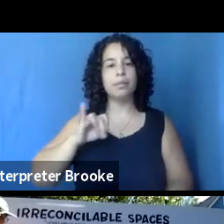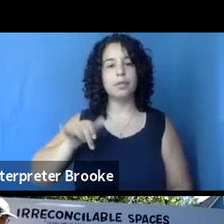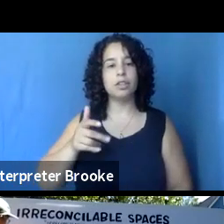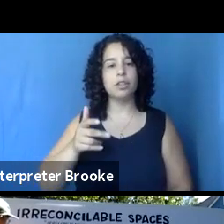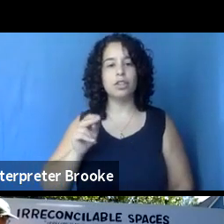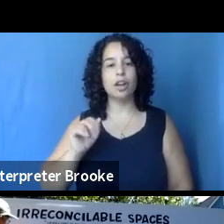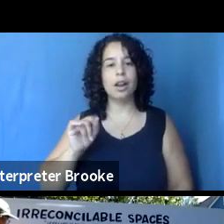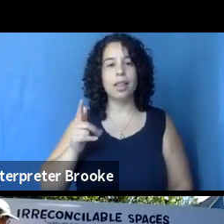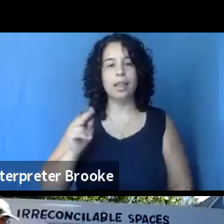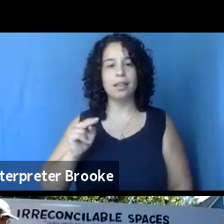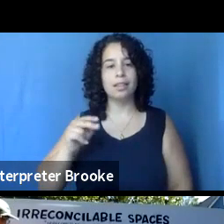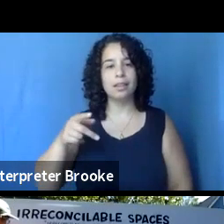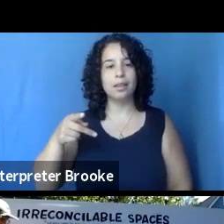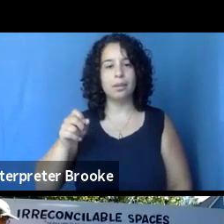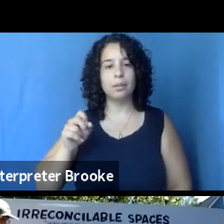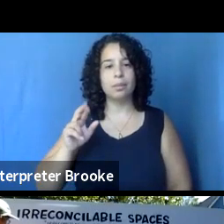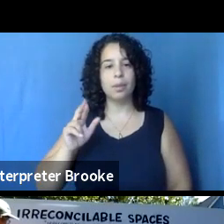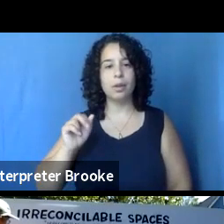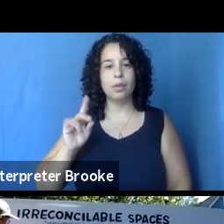I suppose